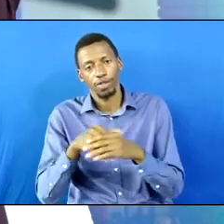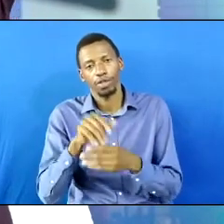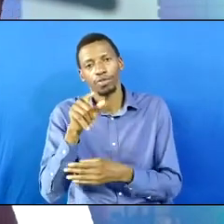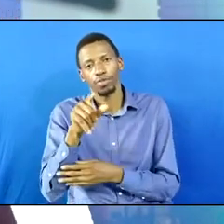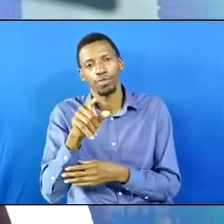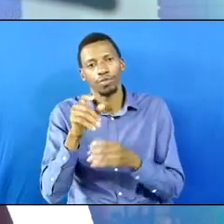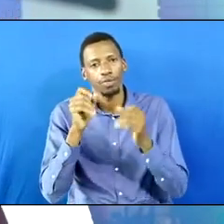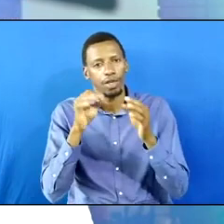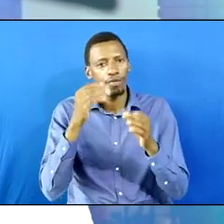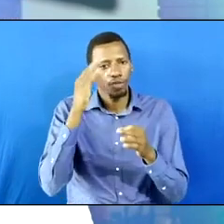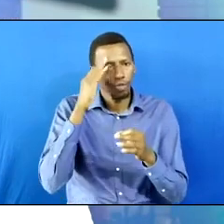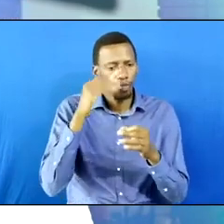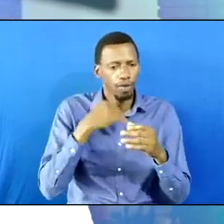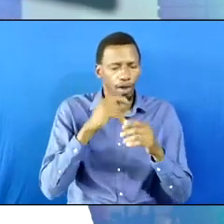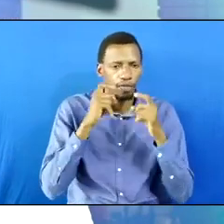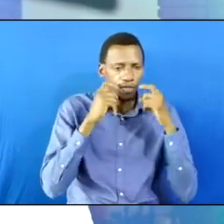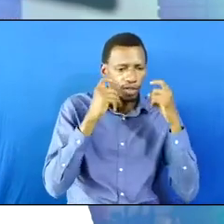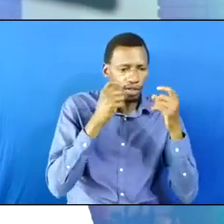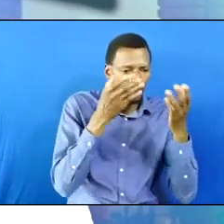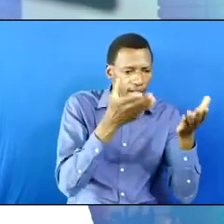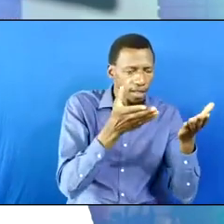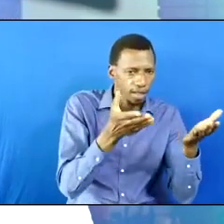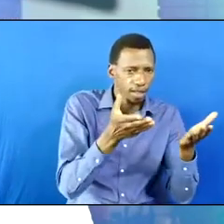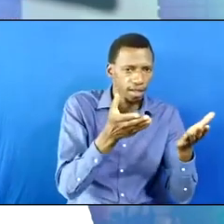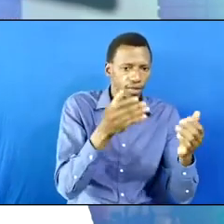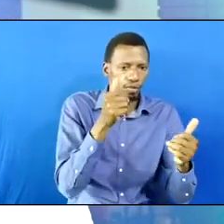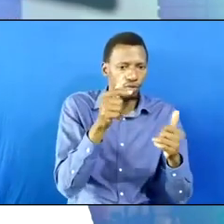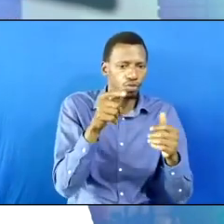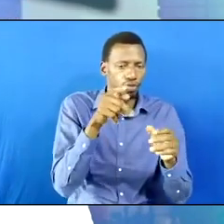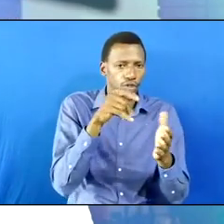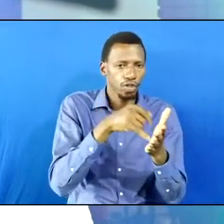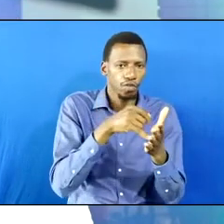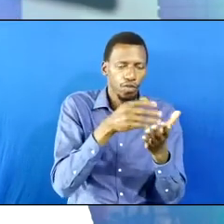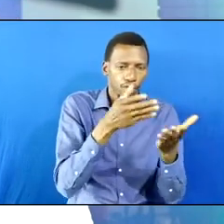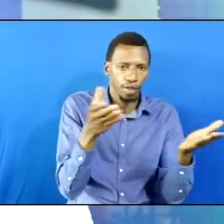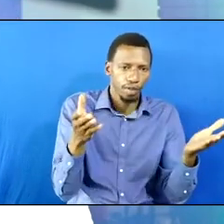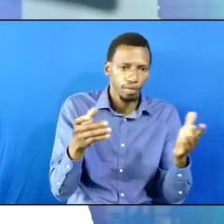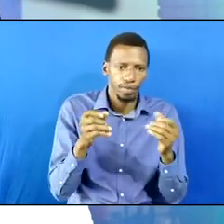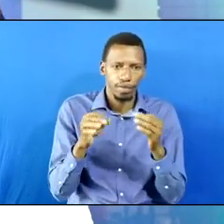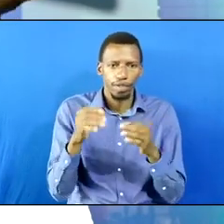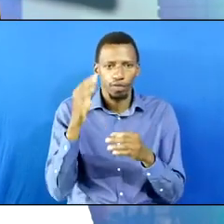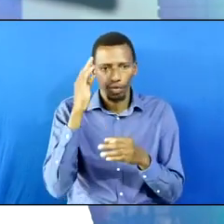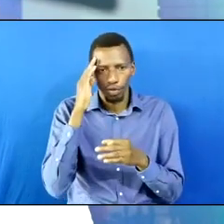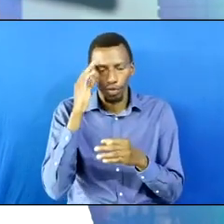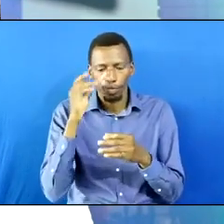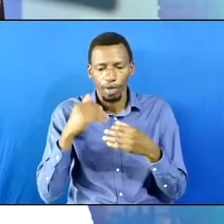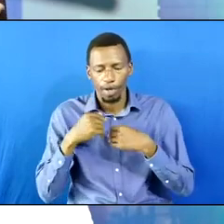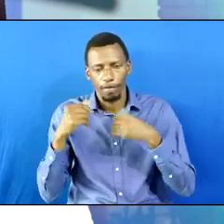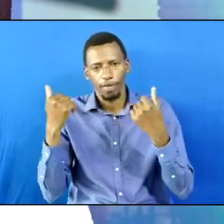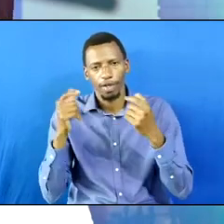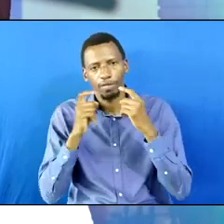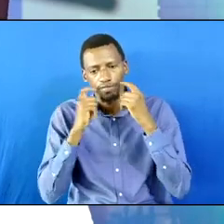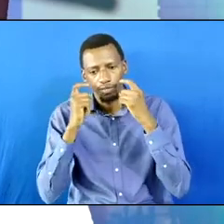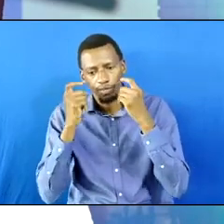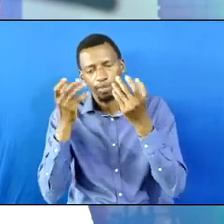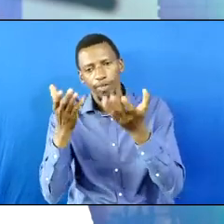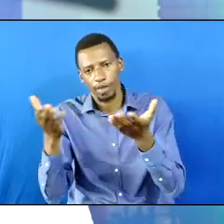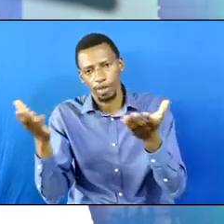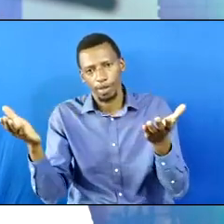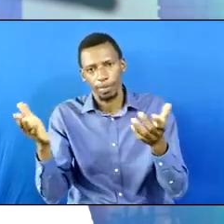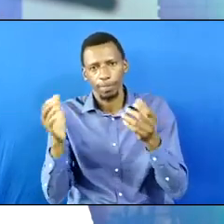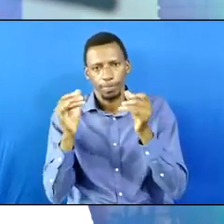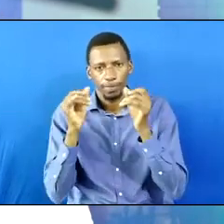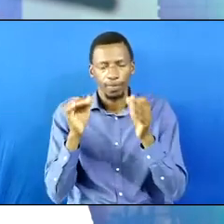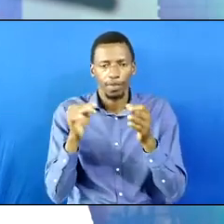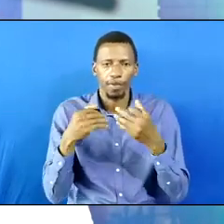is anything unrighteousness you have participated, if there is anything evil, if there is